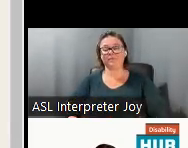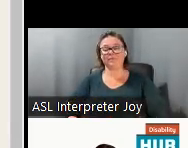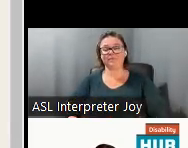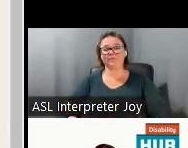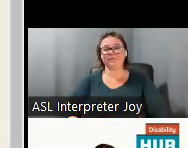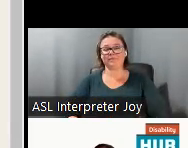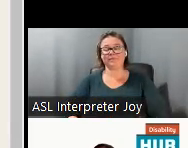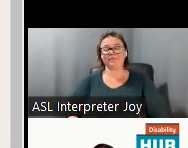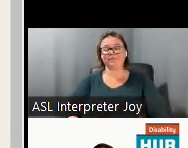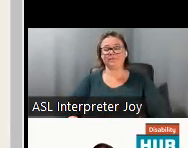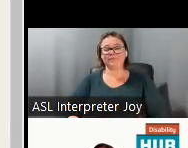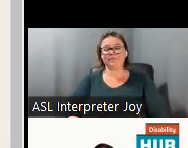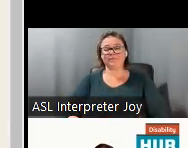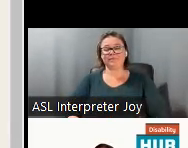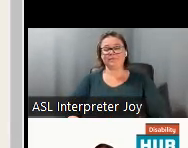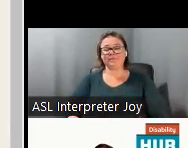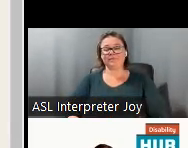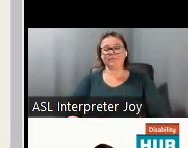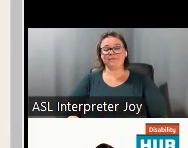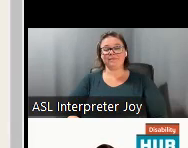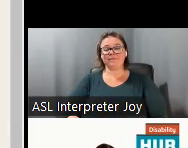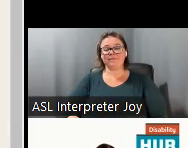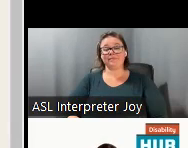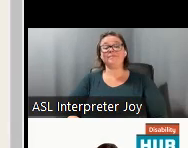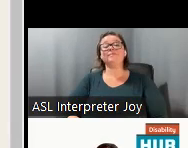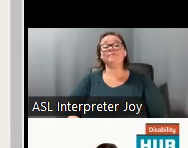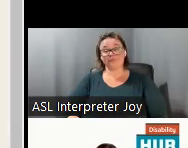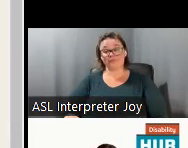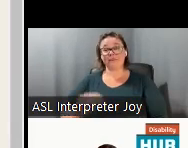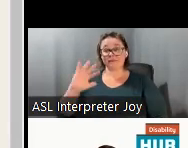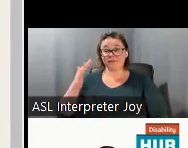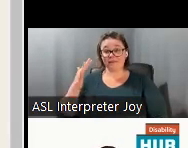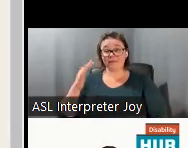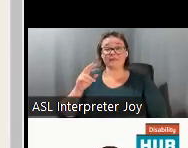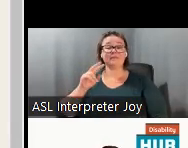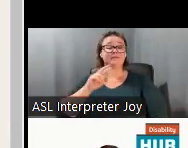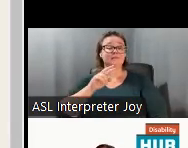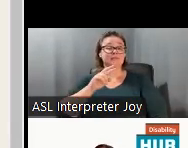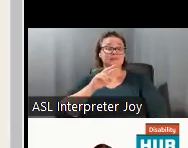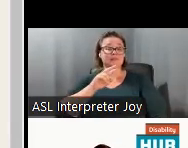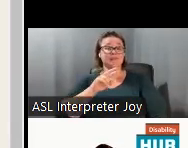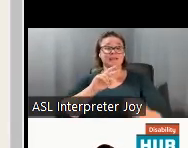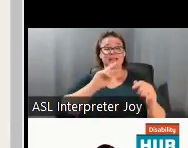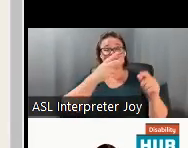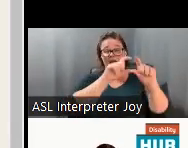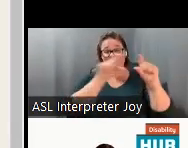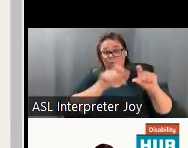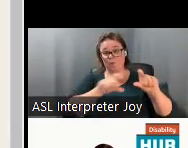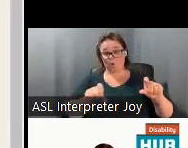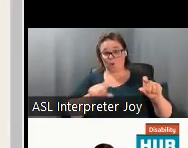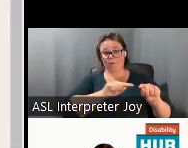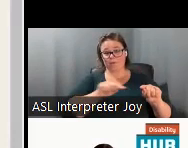And that is the fifth one. So the second one in the second row, living with